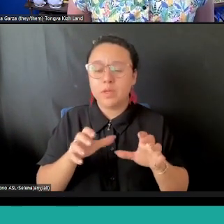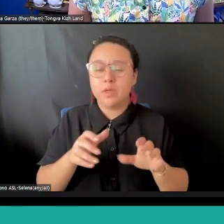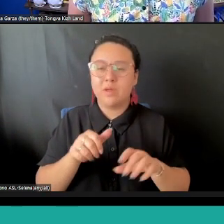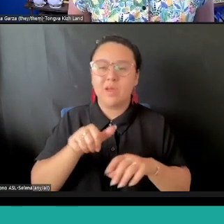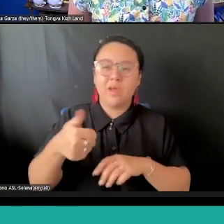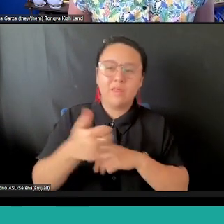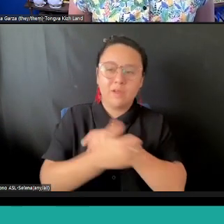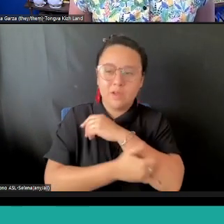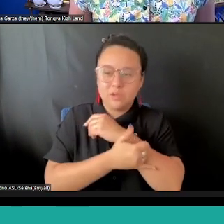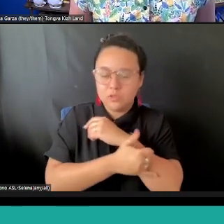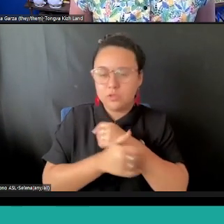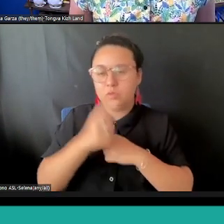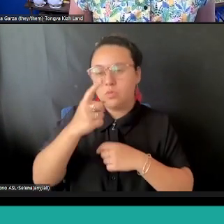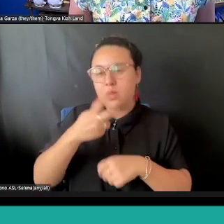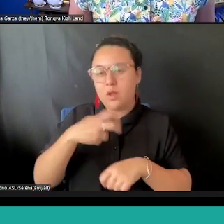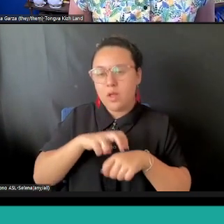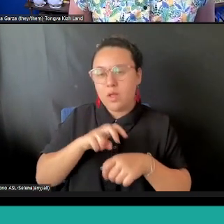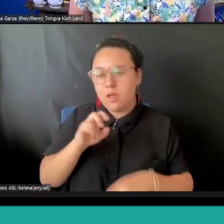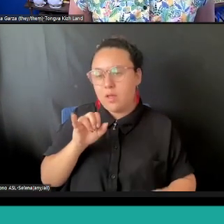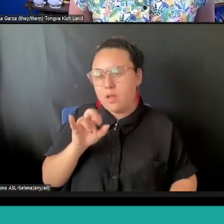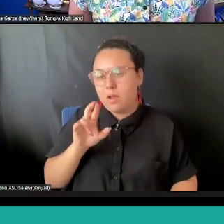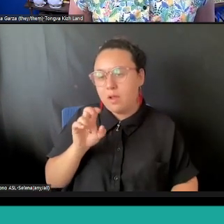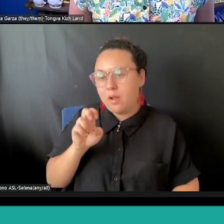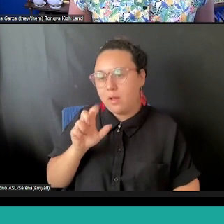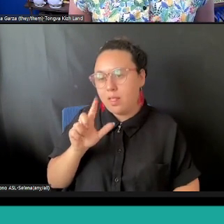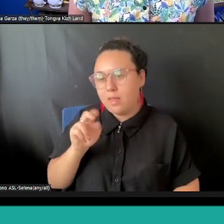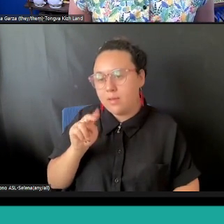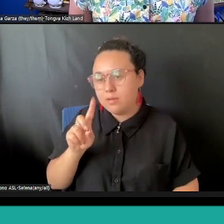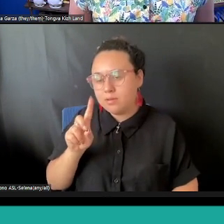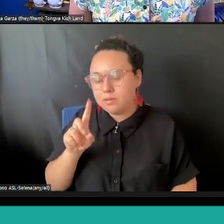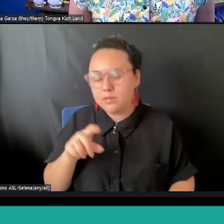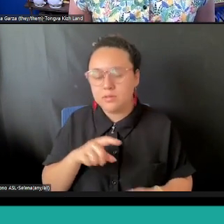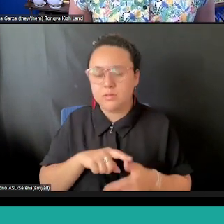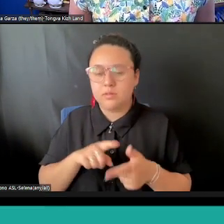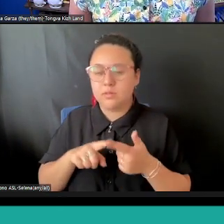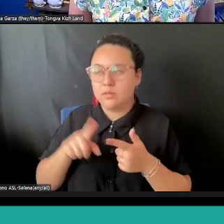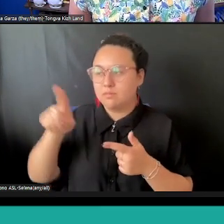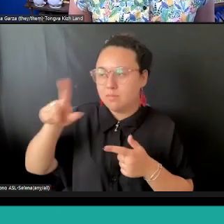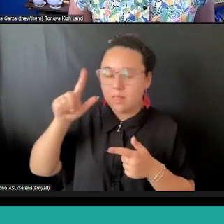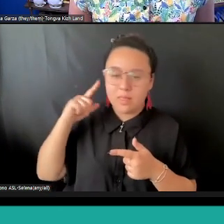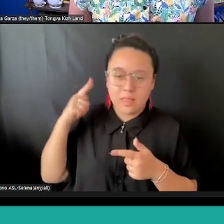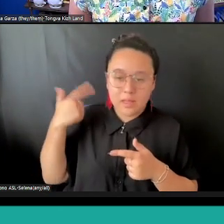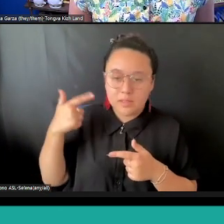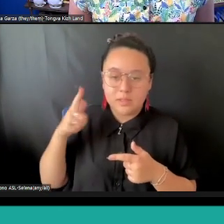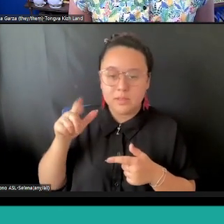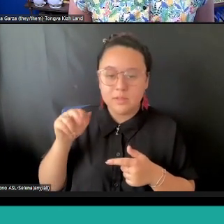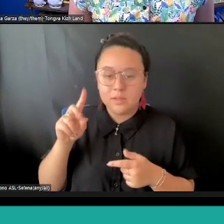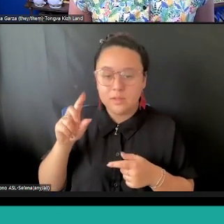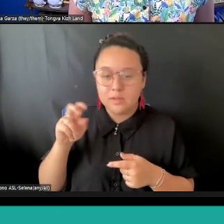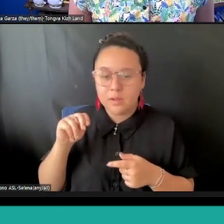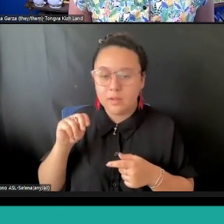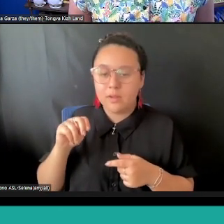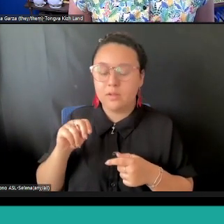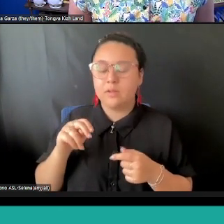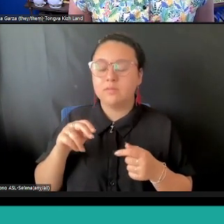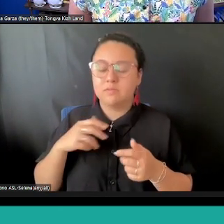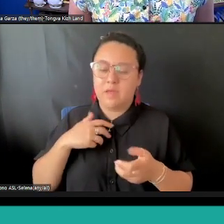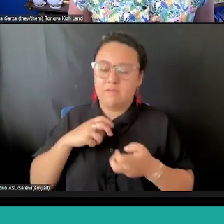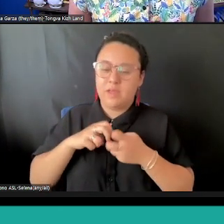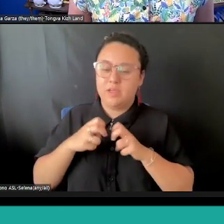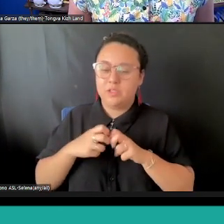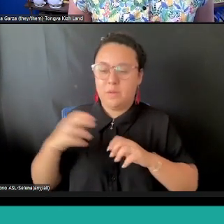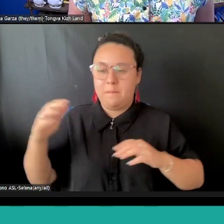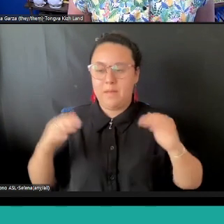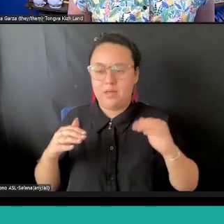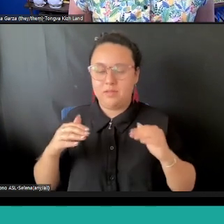and London, who were really addressing the issues that artists were having, you know, trying to balance both having your family